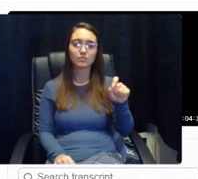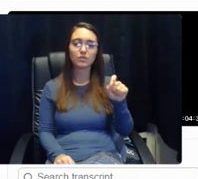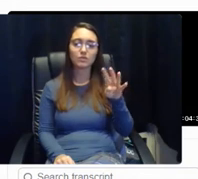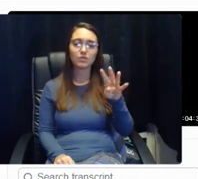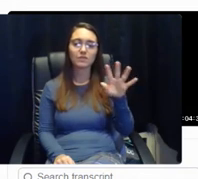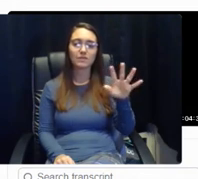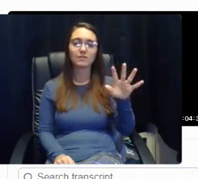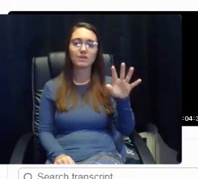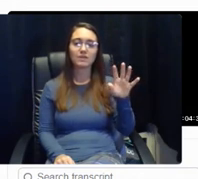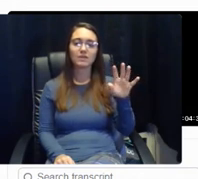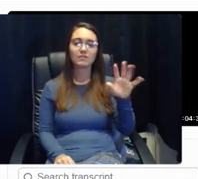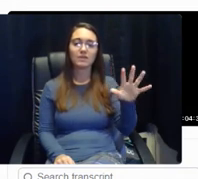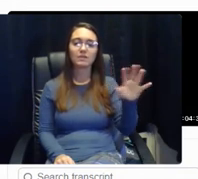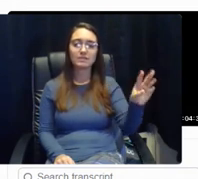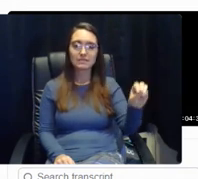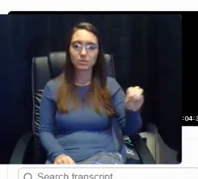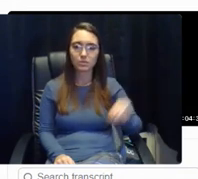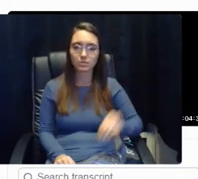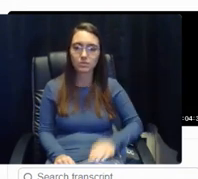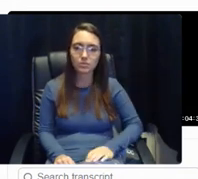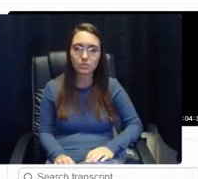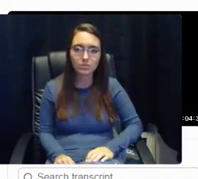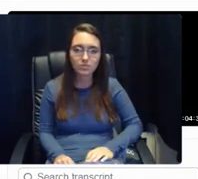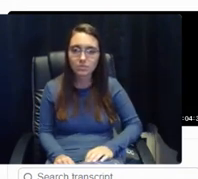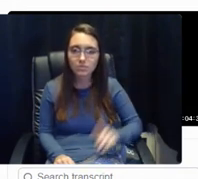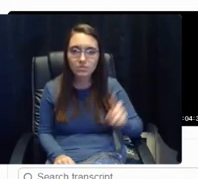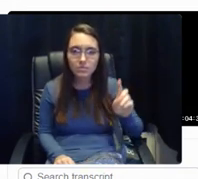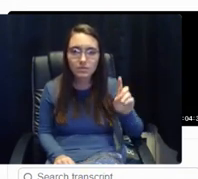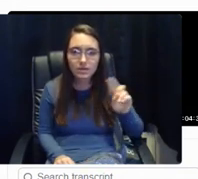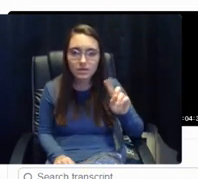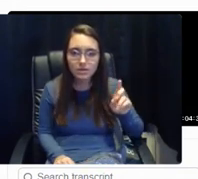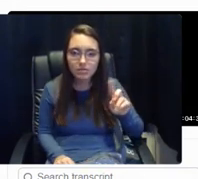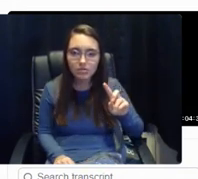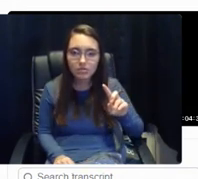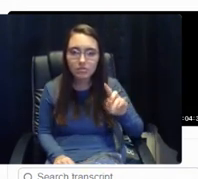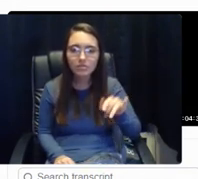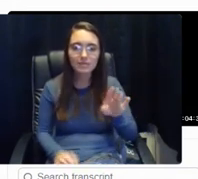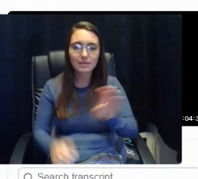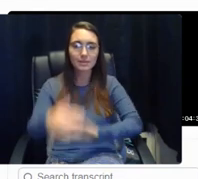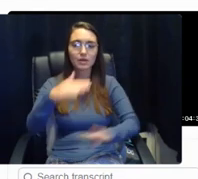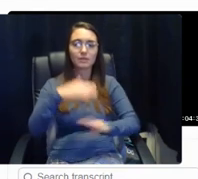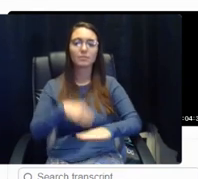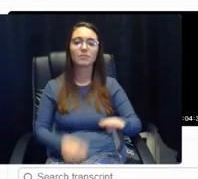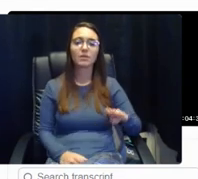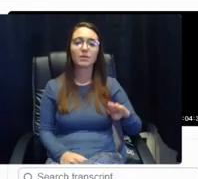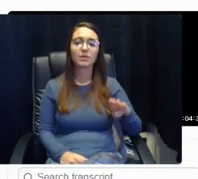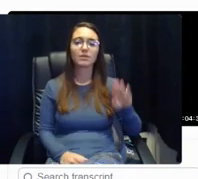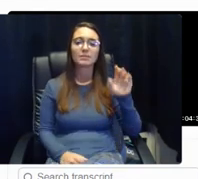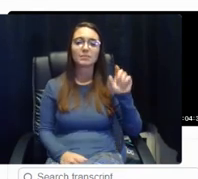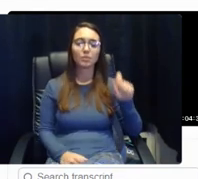0.455550. So that's, I see here, this point is that one. Okay.